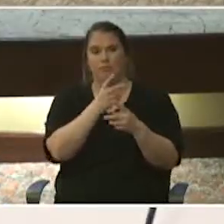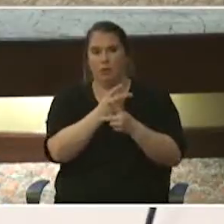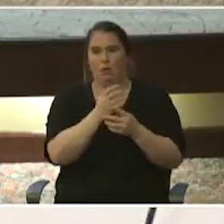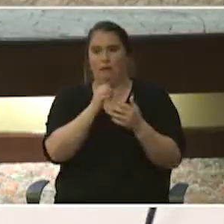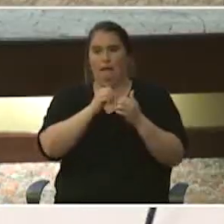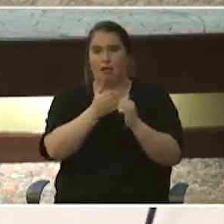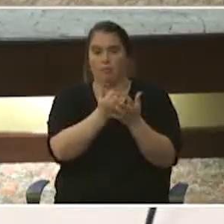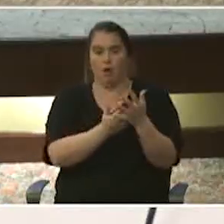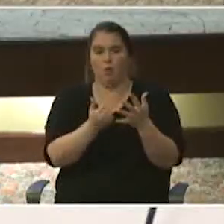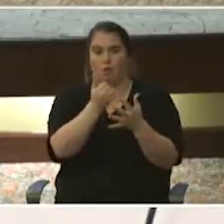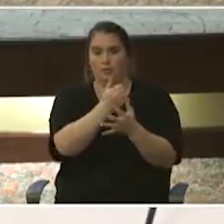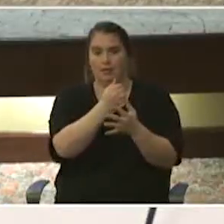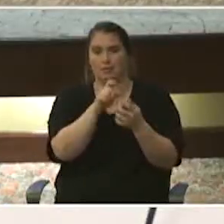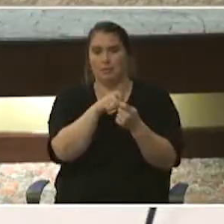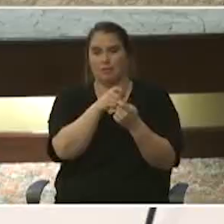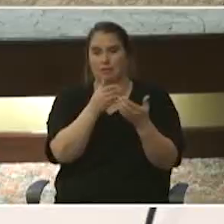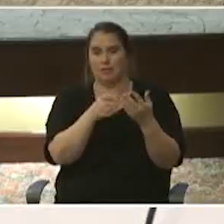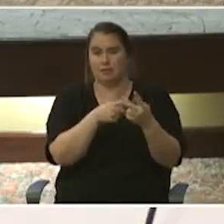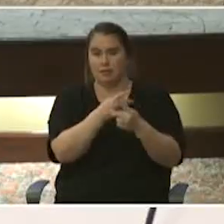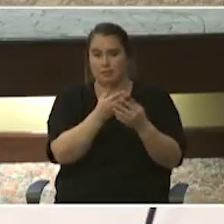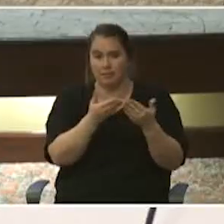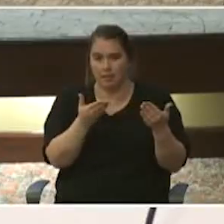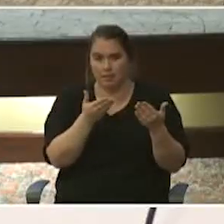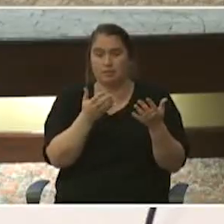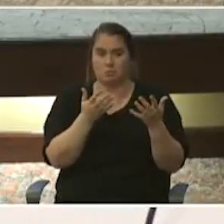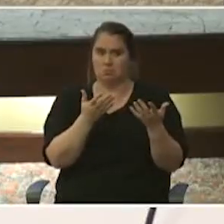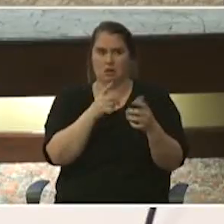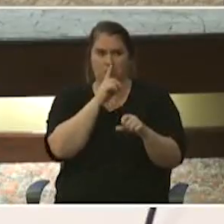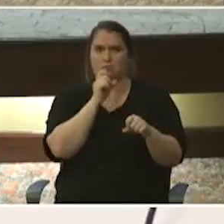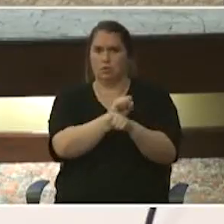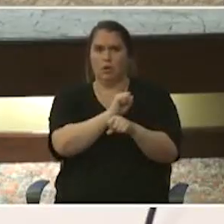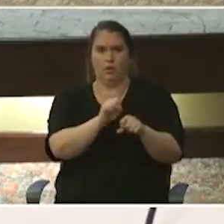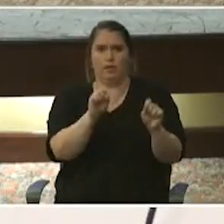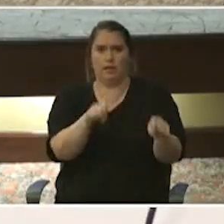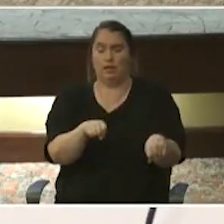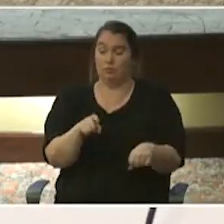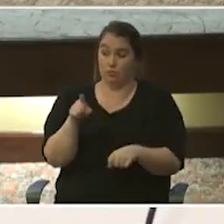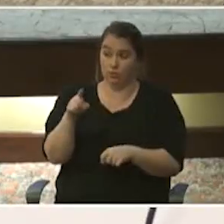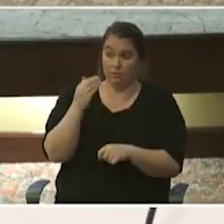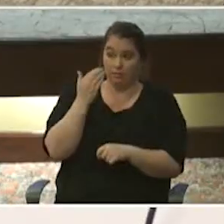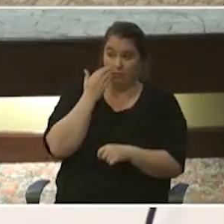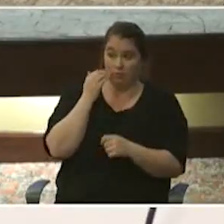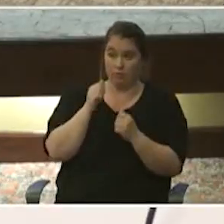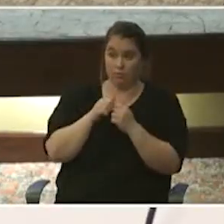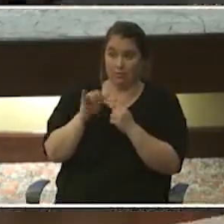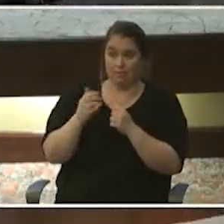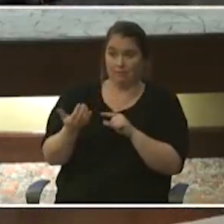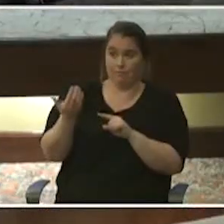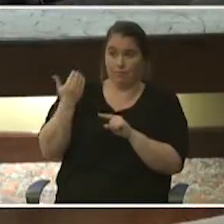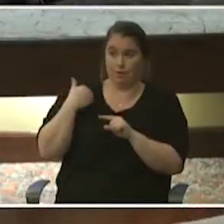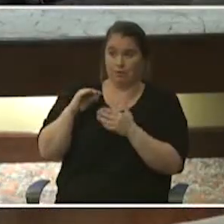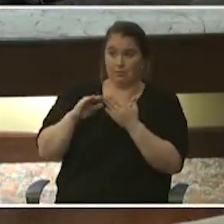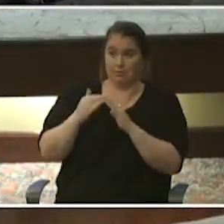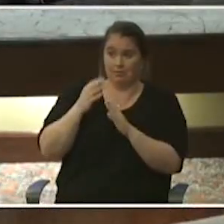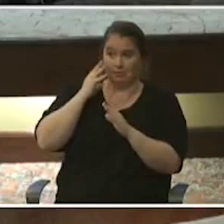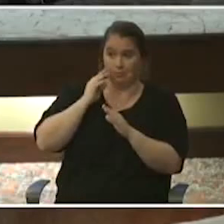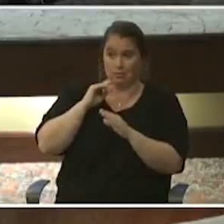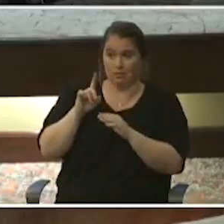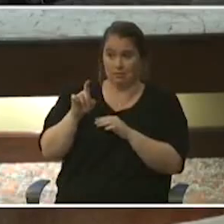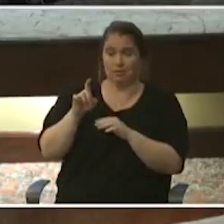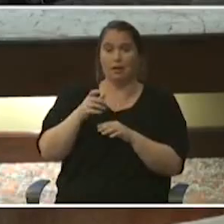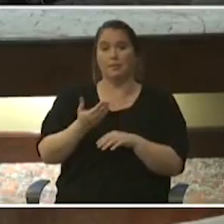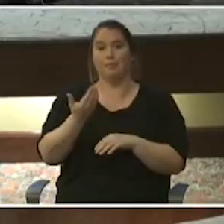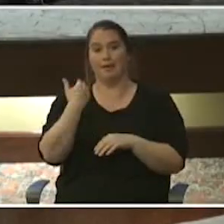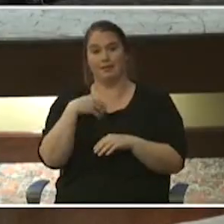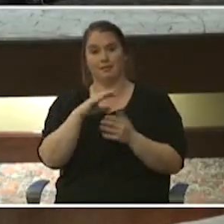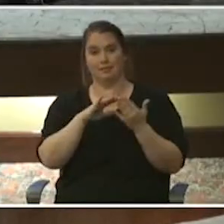those types of things, then it absolutely could. And you're familiar with those from your past cities' experience? Past cities